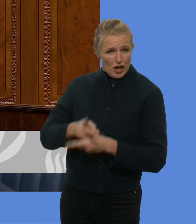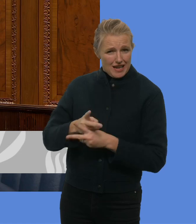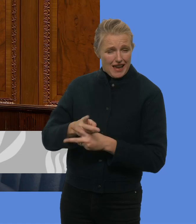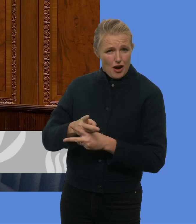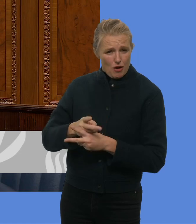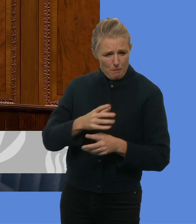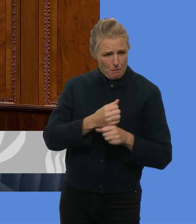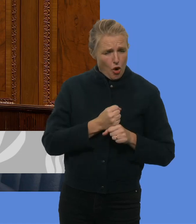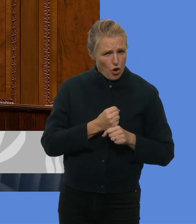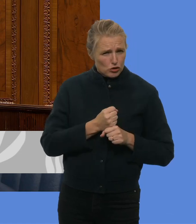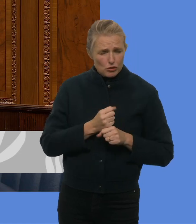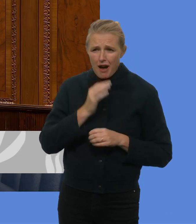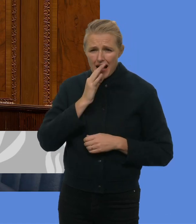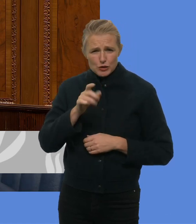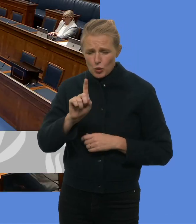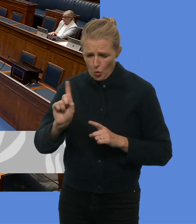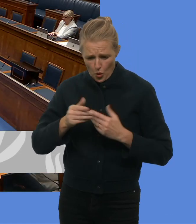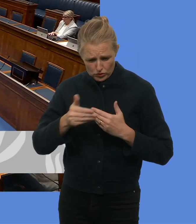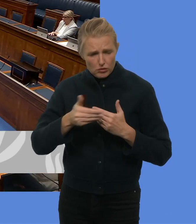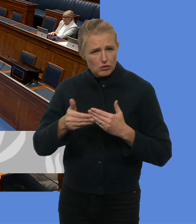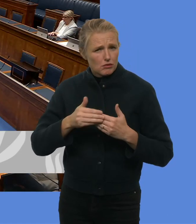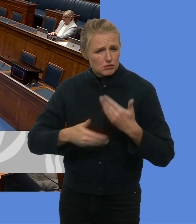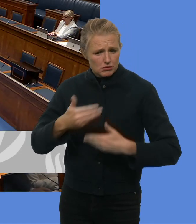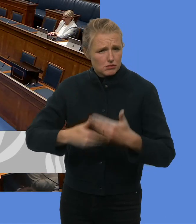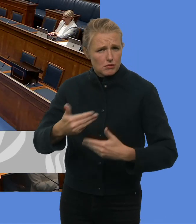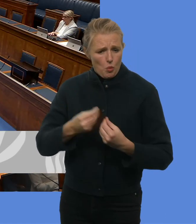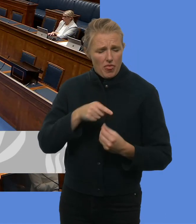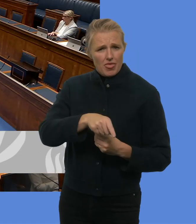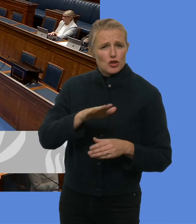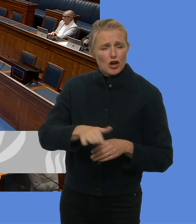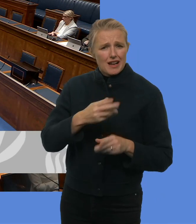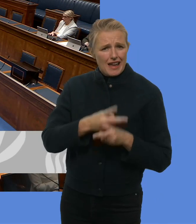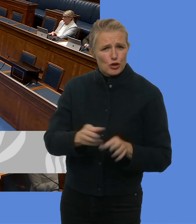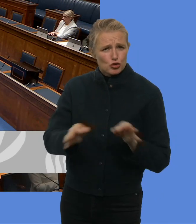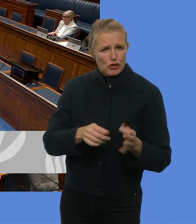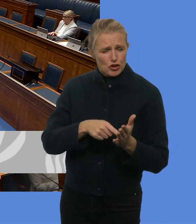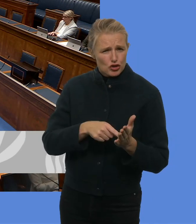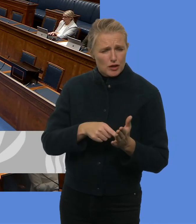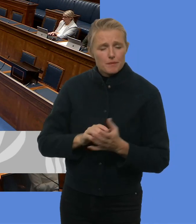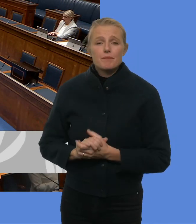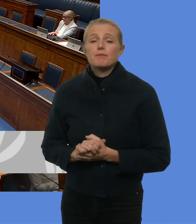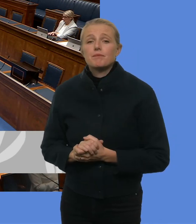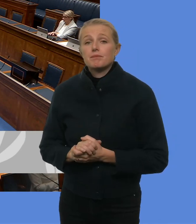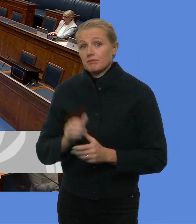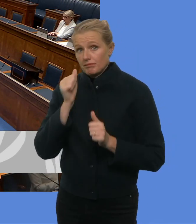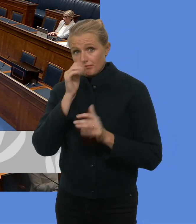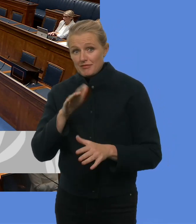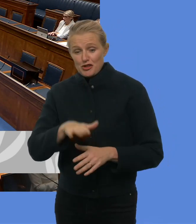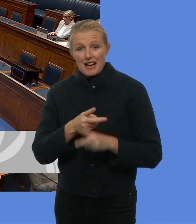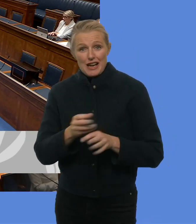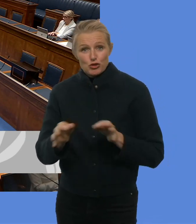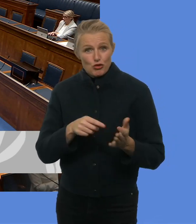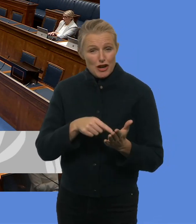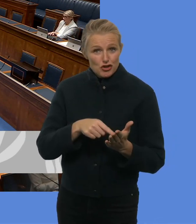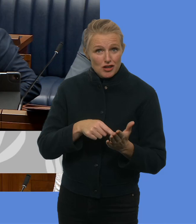since then on a longer-term strategy? Minister. I can assure the member there has not been any pausing of the